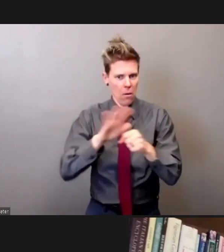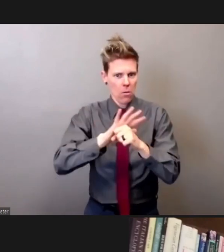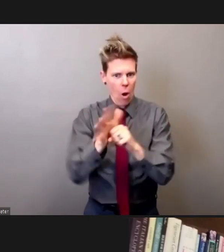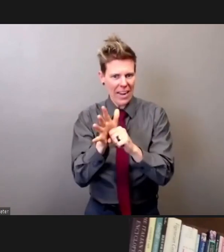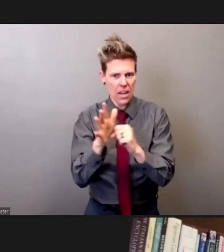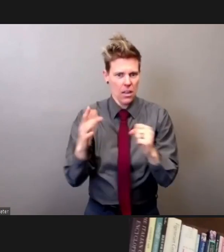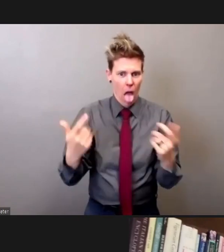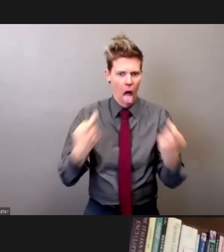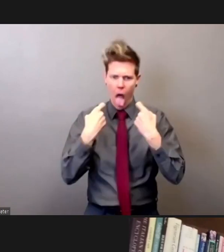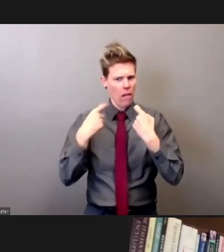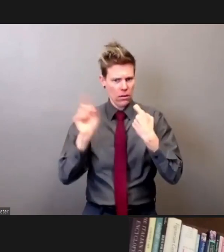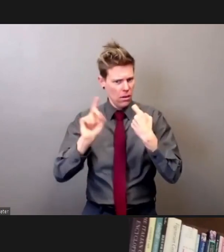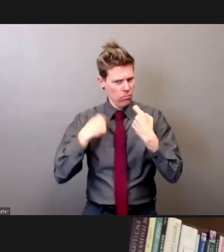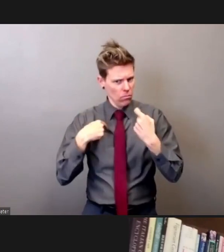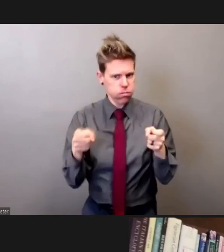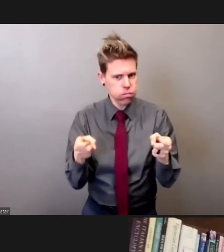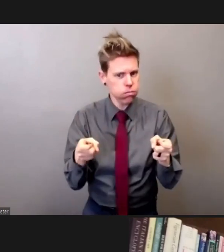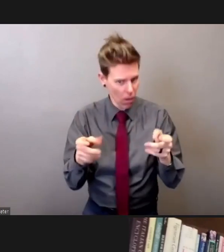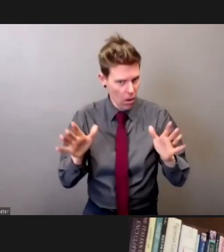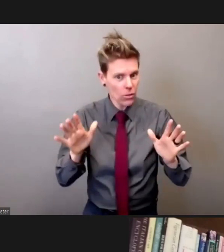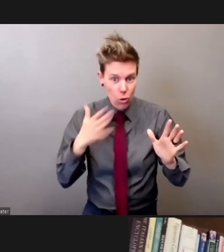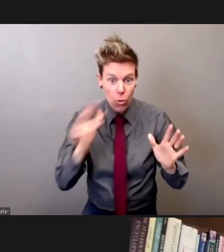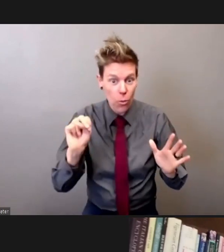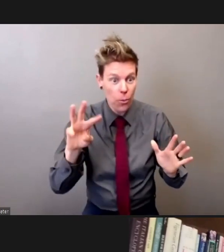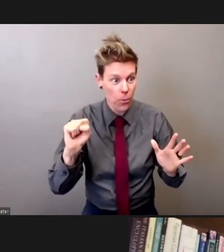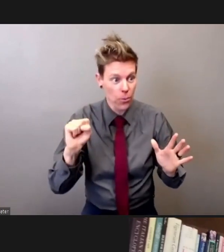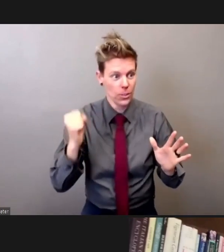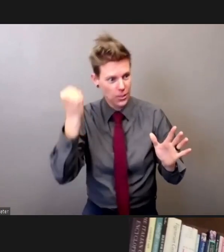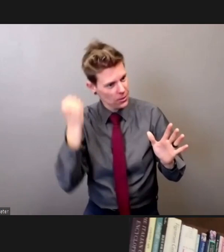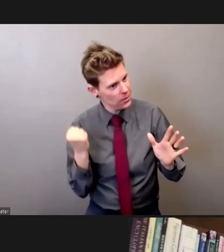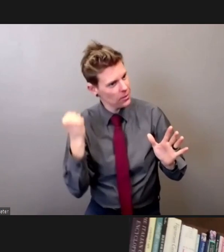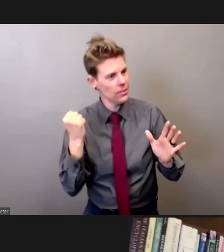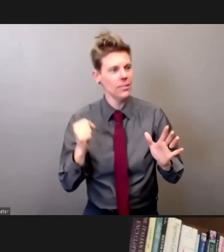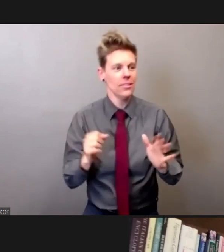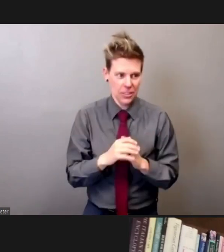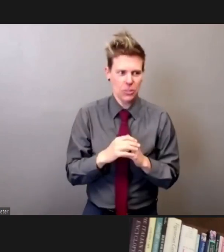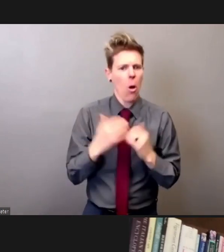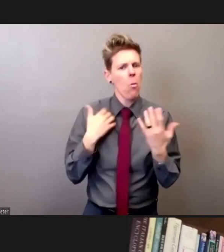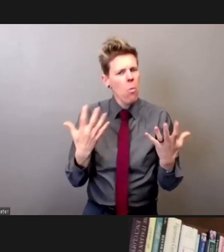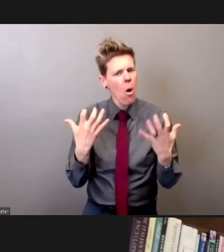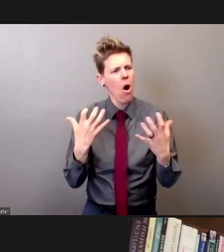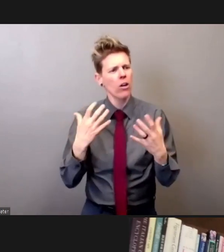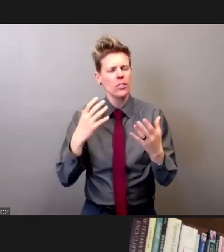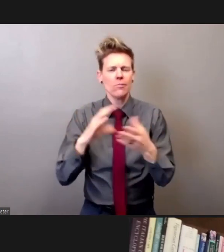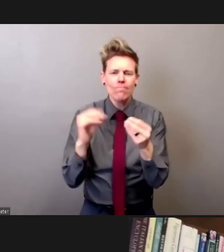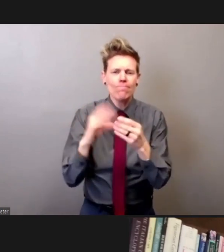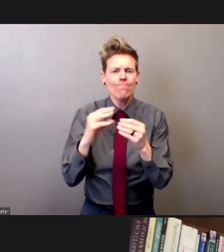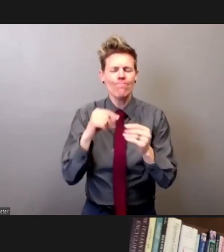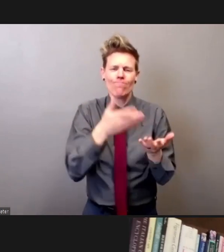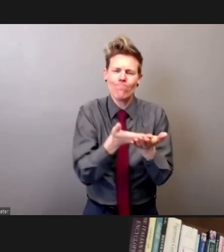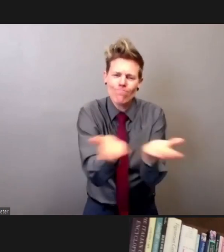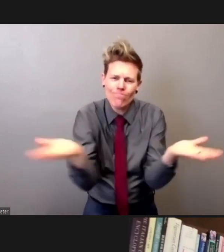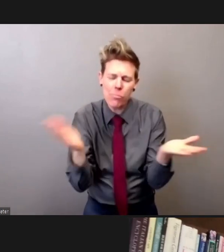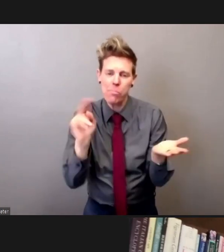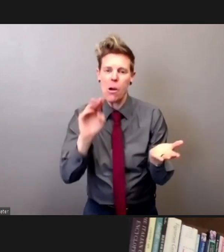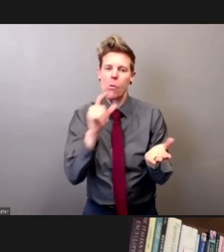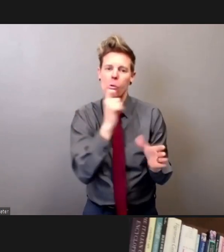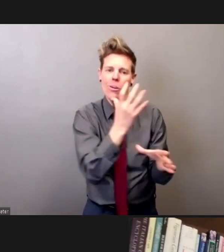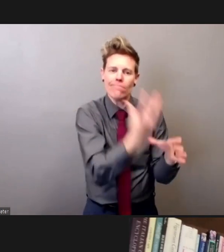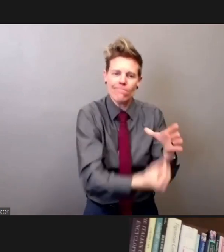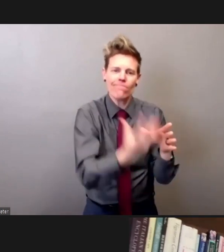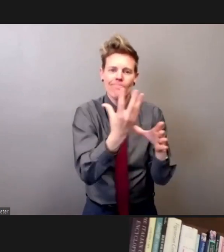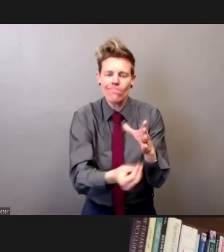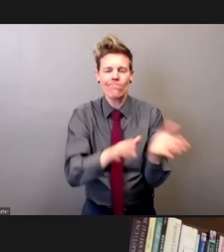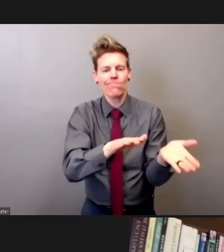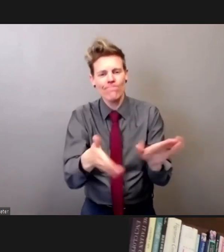As always, we talk about the New Mexicans that we've lost, and that's always very painful to highlight that